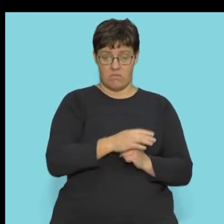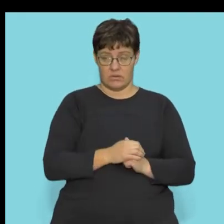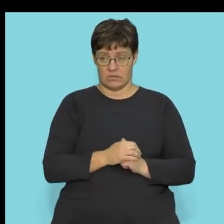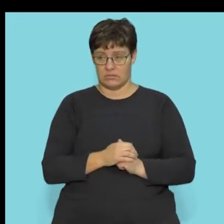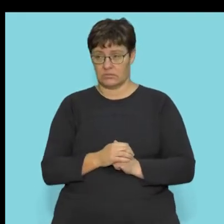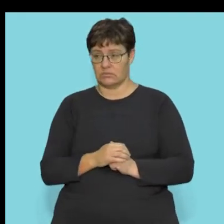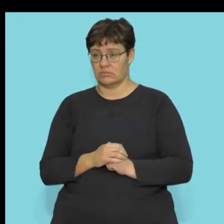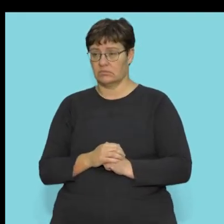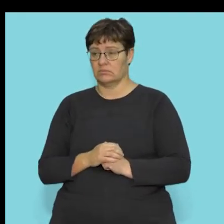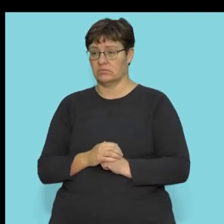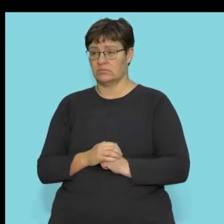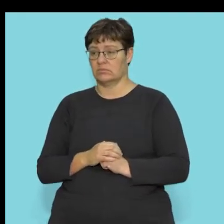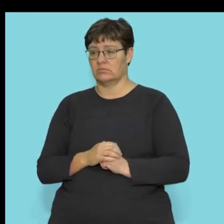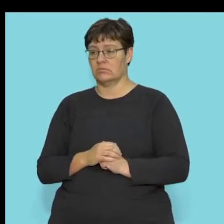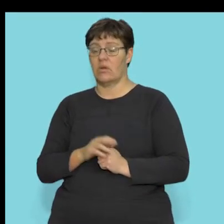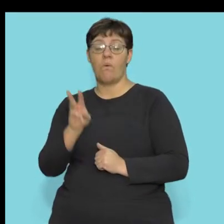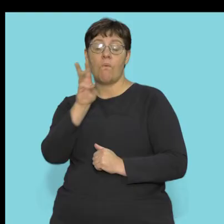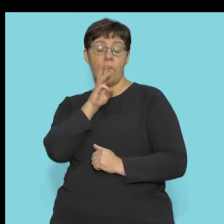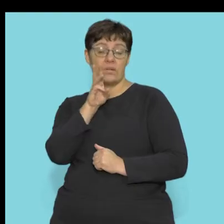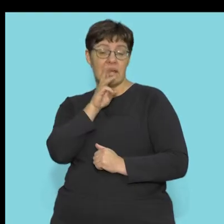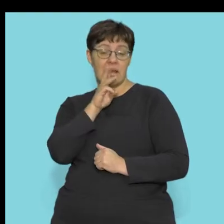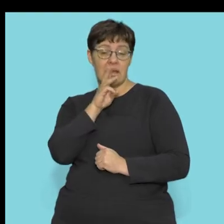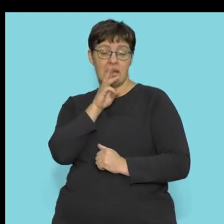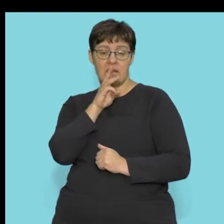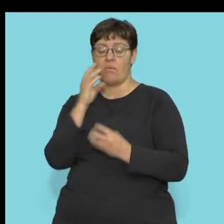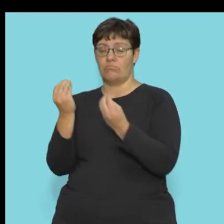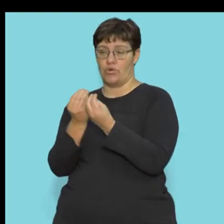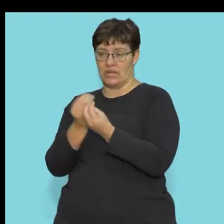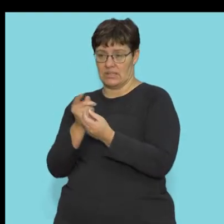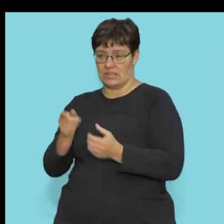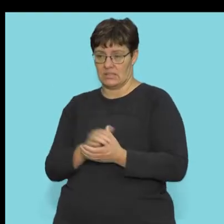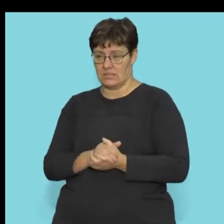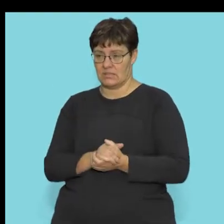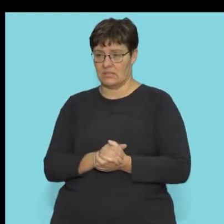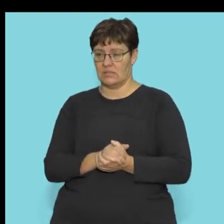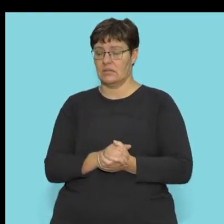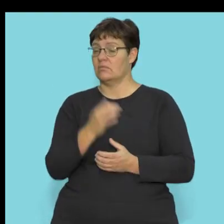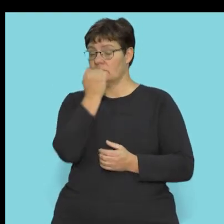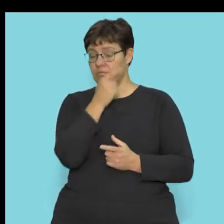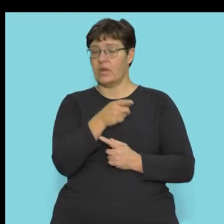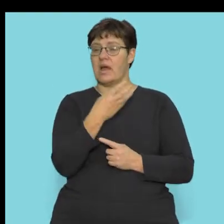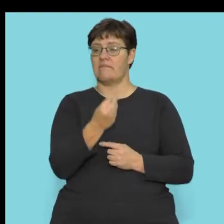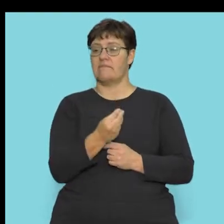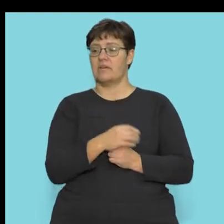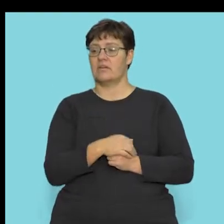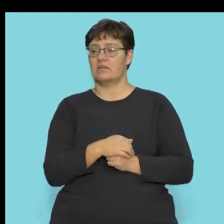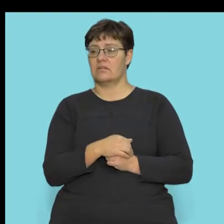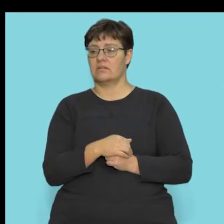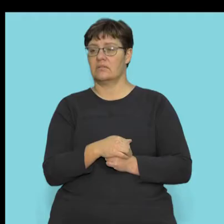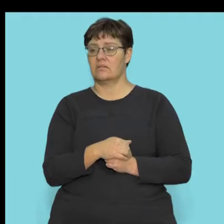reactant. And we see water as a product. So we've got, we've got